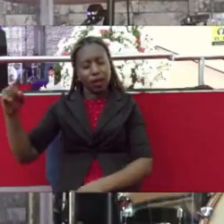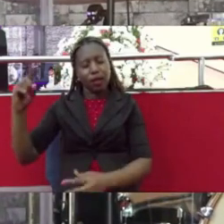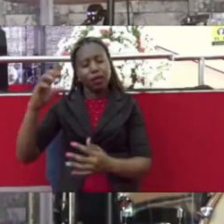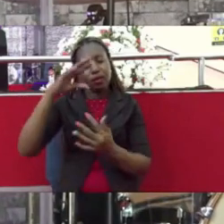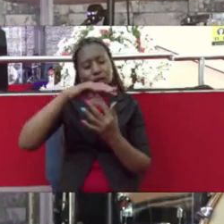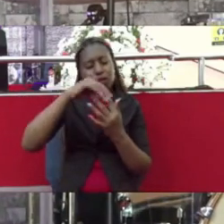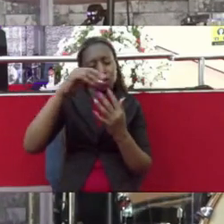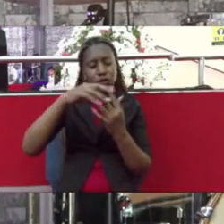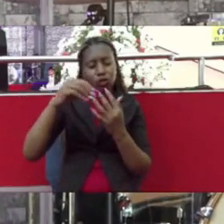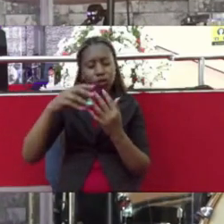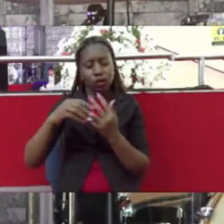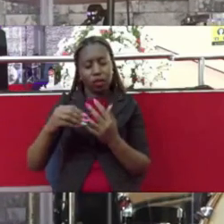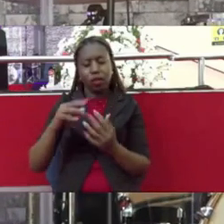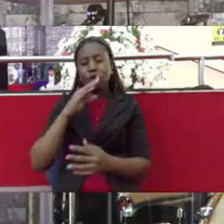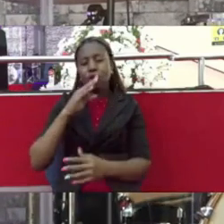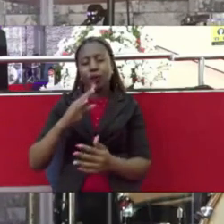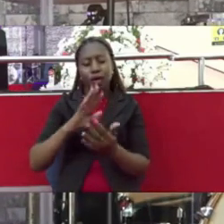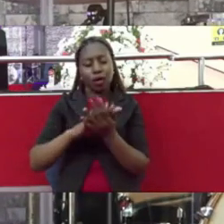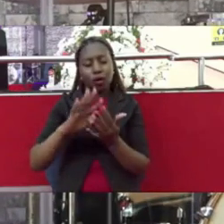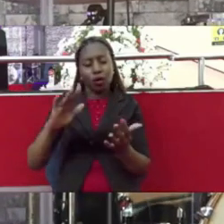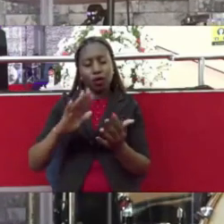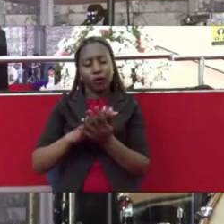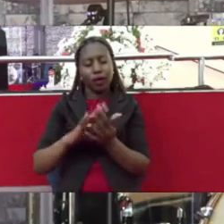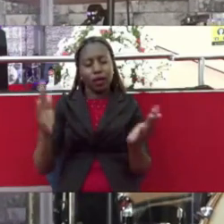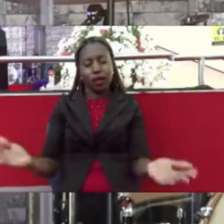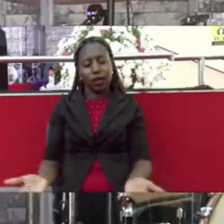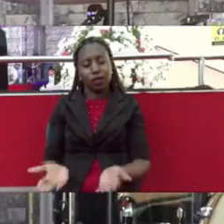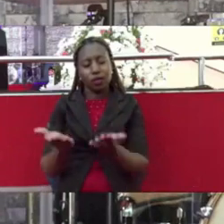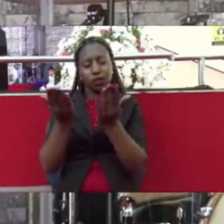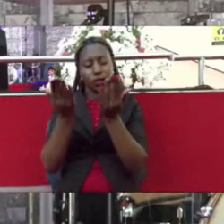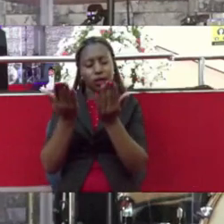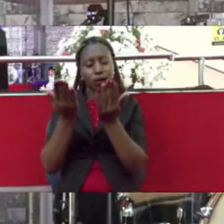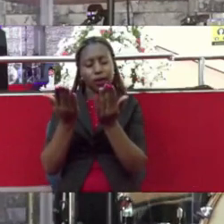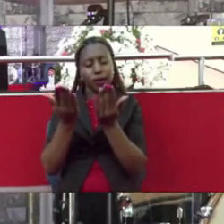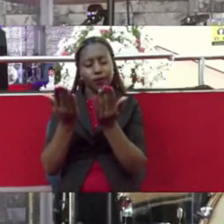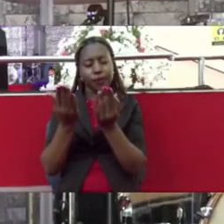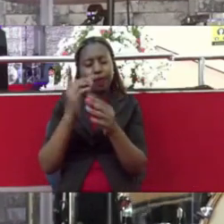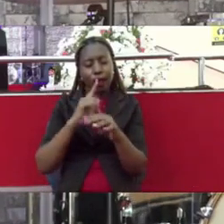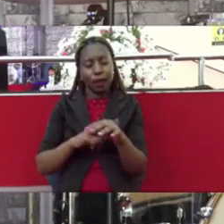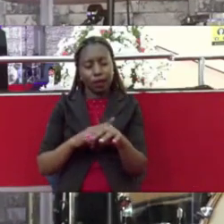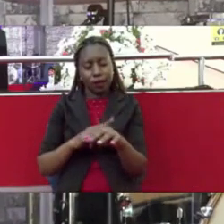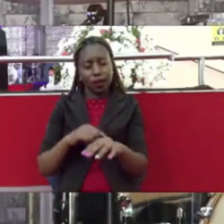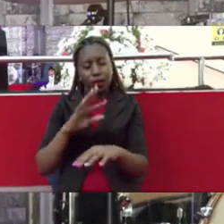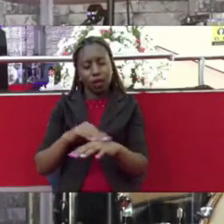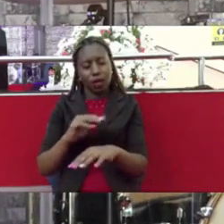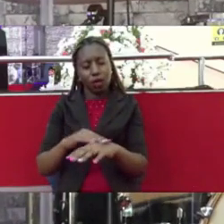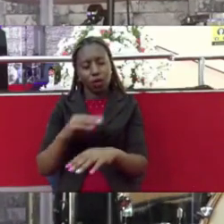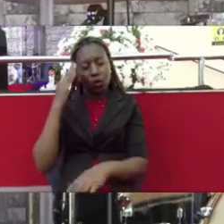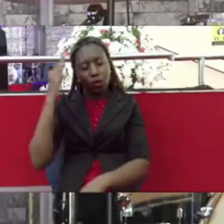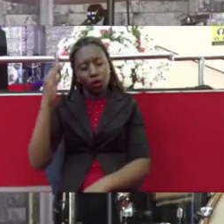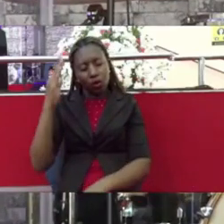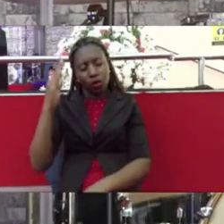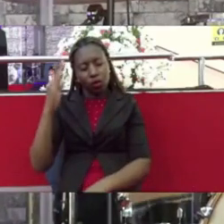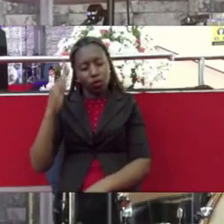Be glorified and be exalted. Baba ukaweze kutukuka na ukaweze kuinuliwa. Even as you continue to cause us to walk, Lord, in the revelation knowledge of your